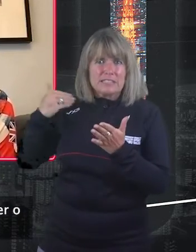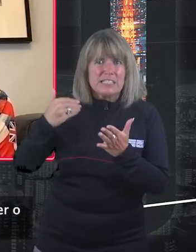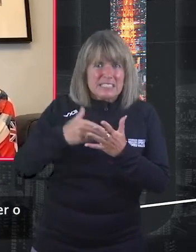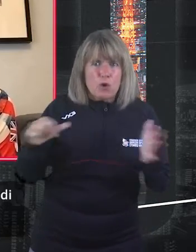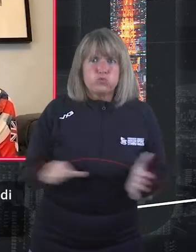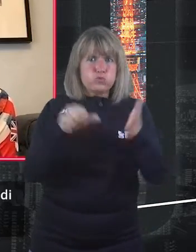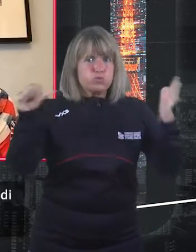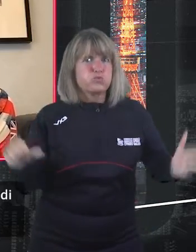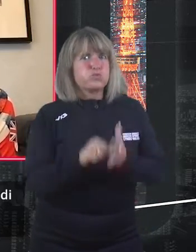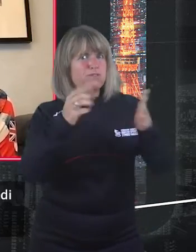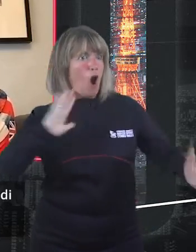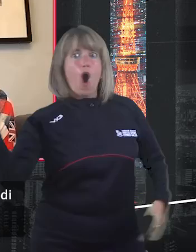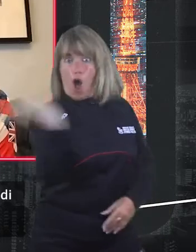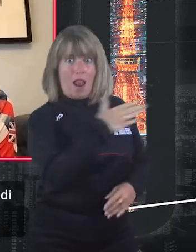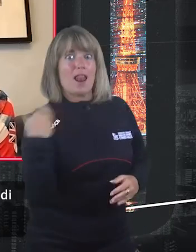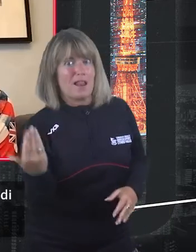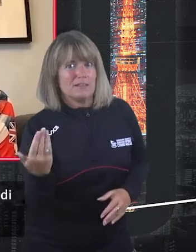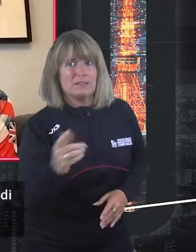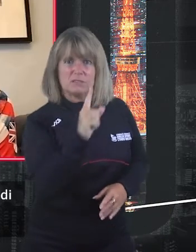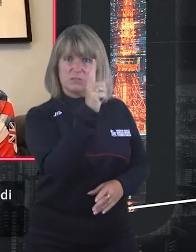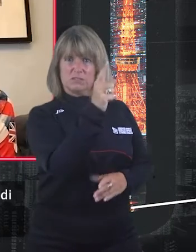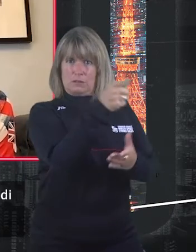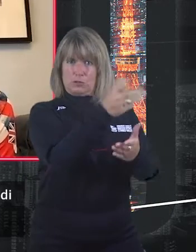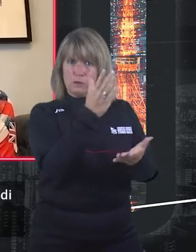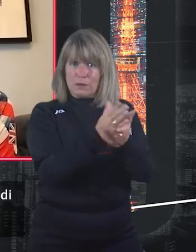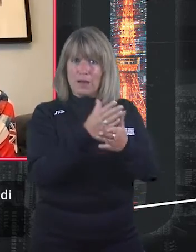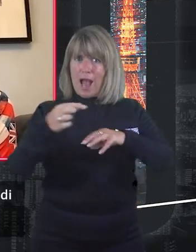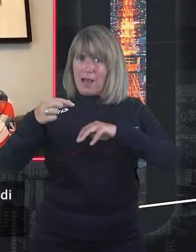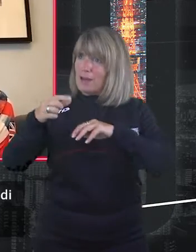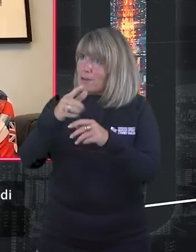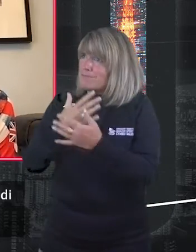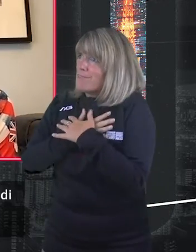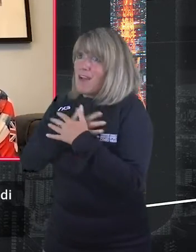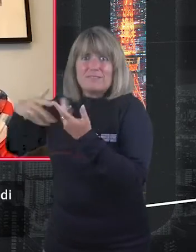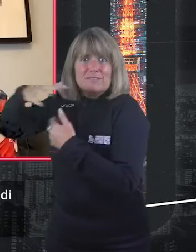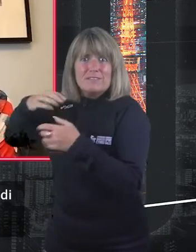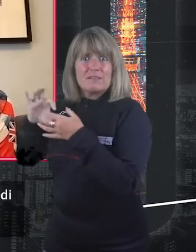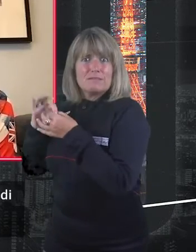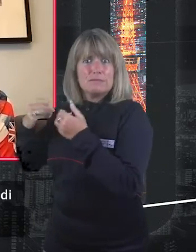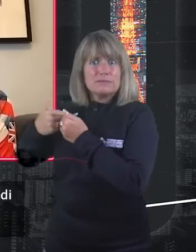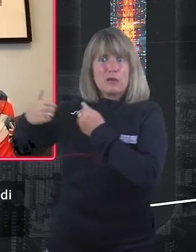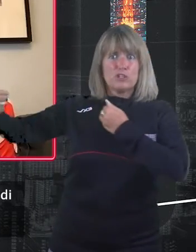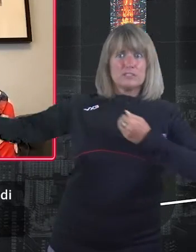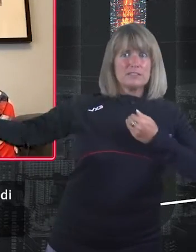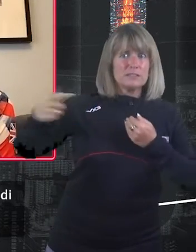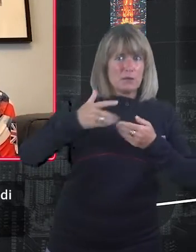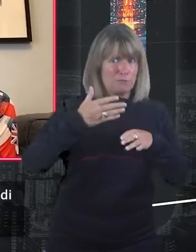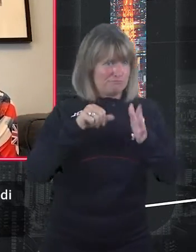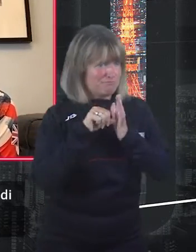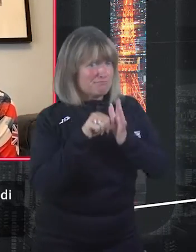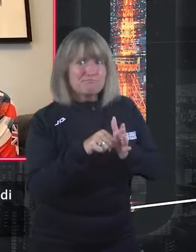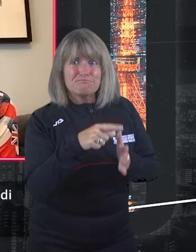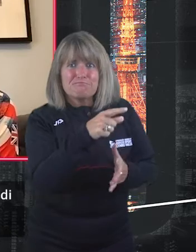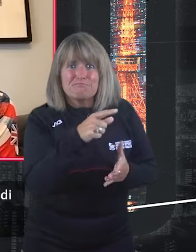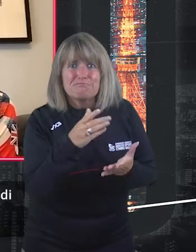so. COVID has come with its challenges for all of us, but the fact that you've been separated from loved ones, you know, it's been hard, that